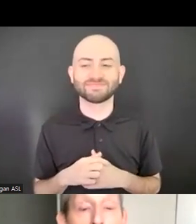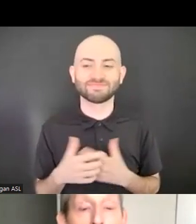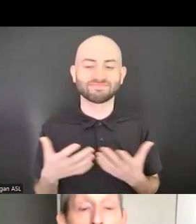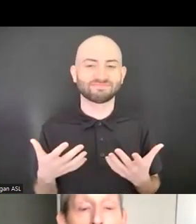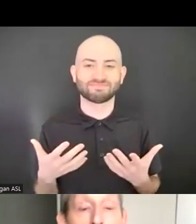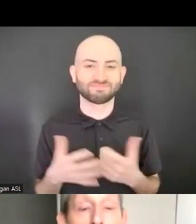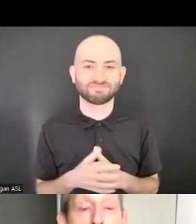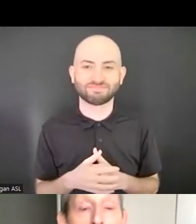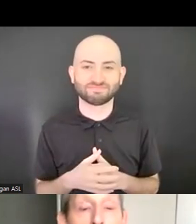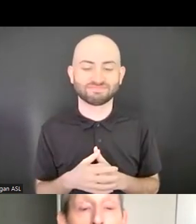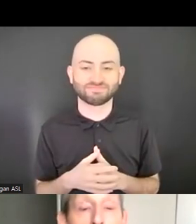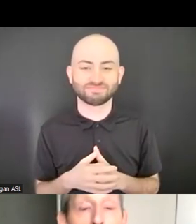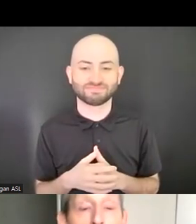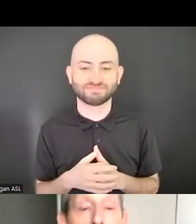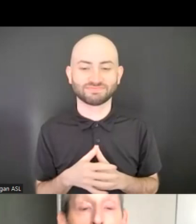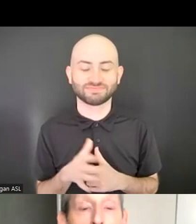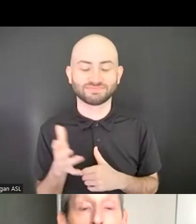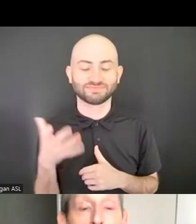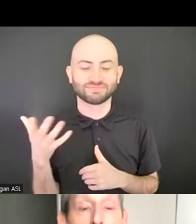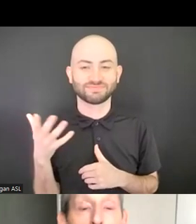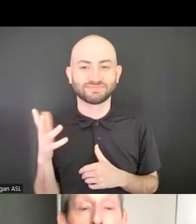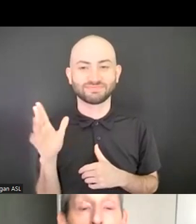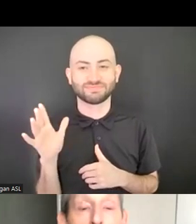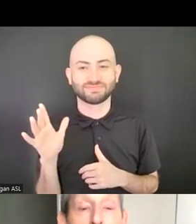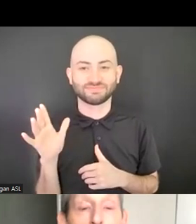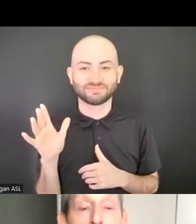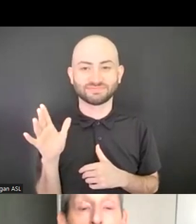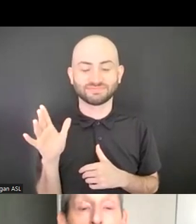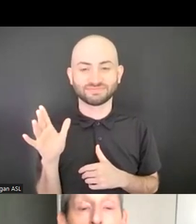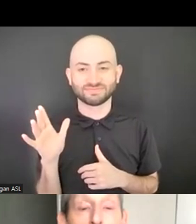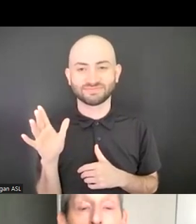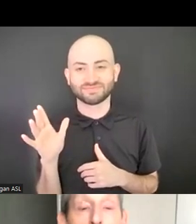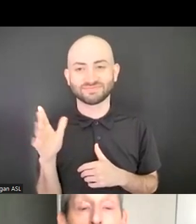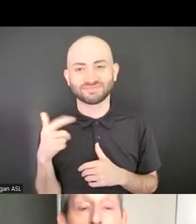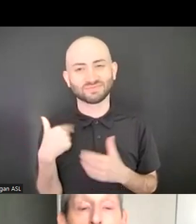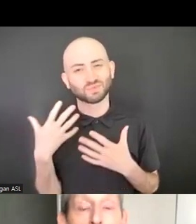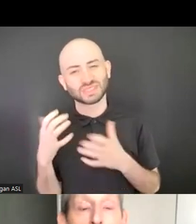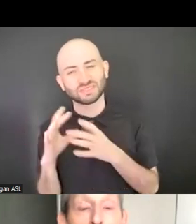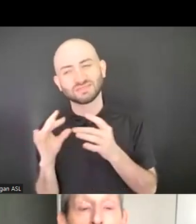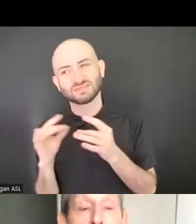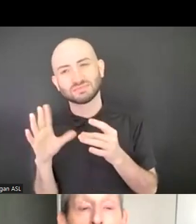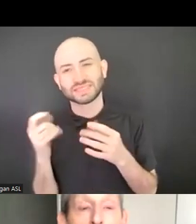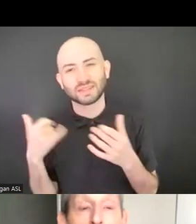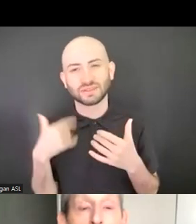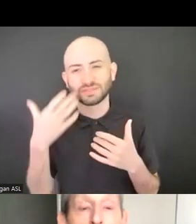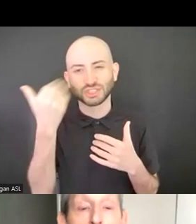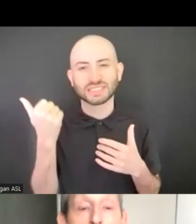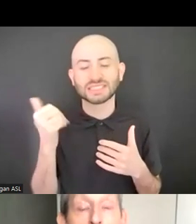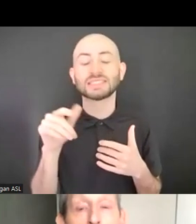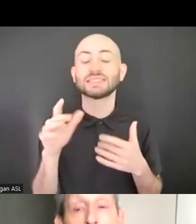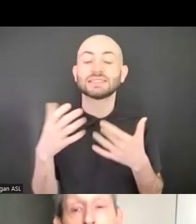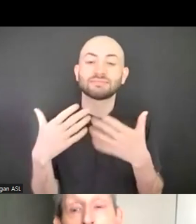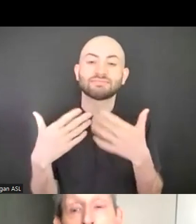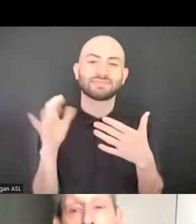like i was gonna say something else but i can't remember now so so that's one